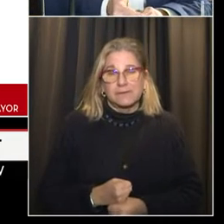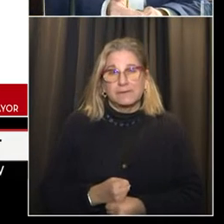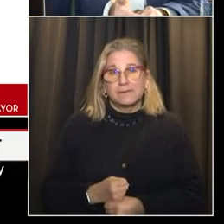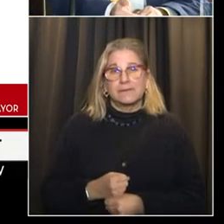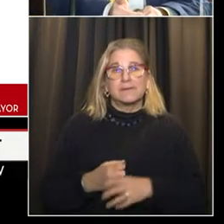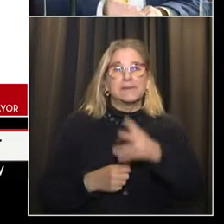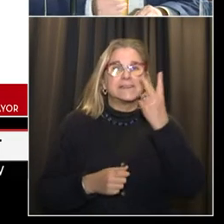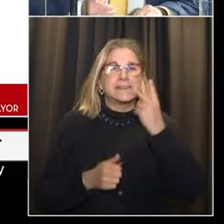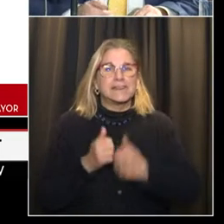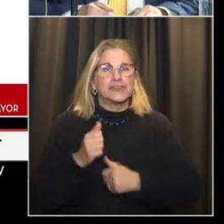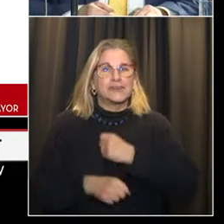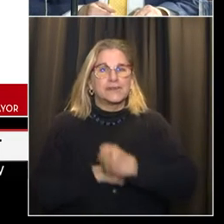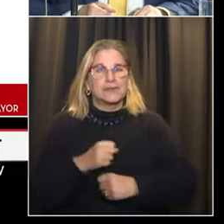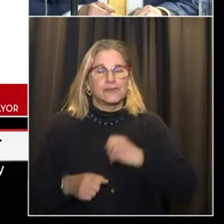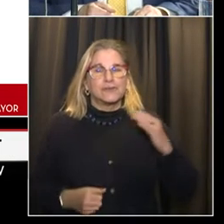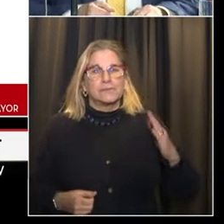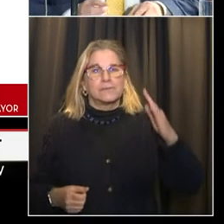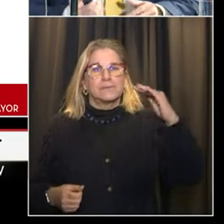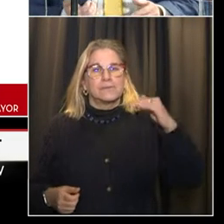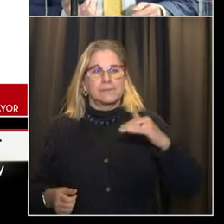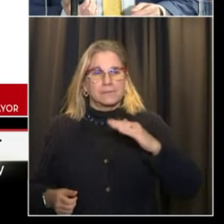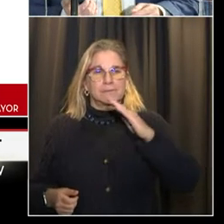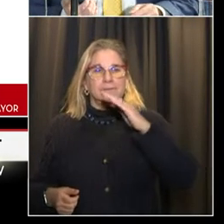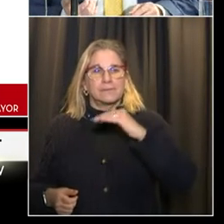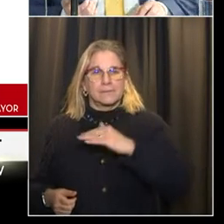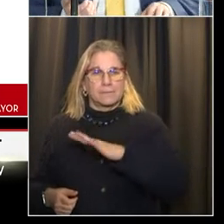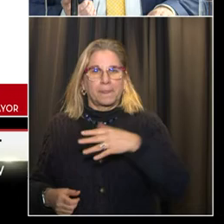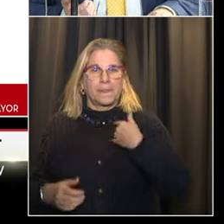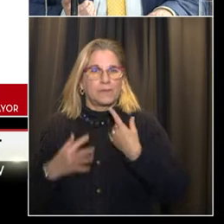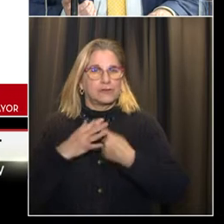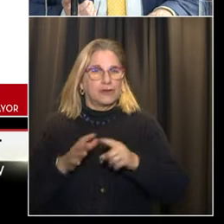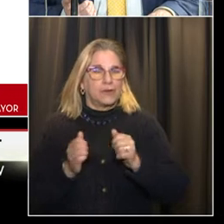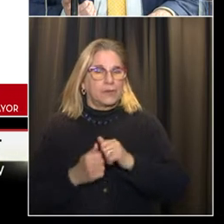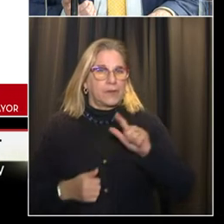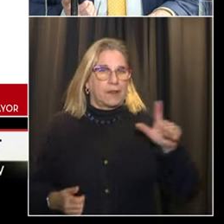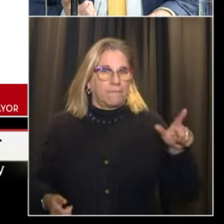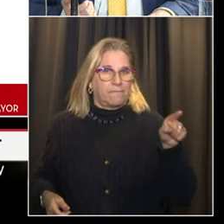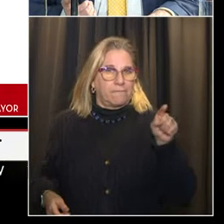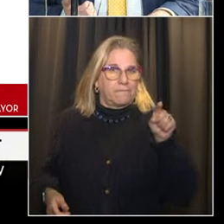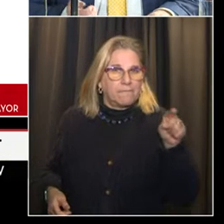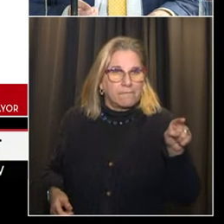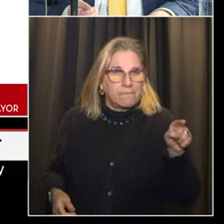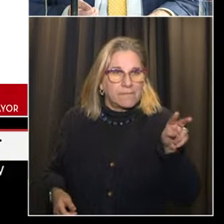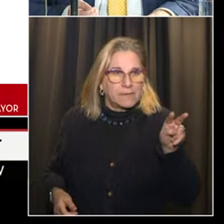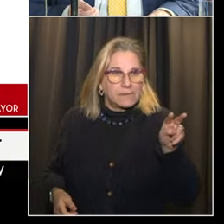on the right-hand side of what we saw. It starts with homicides, which is